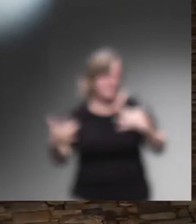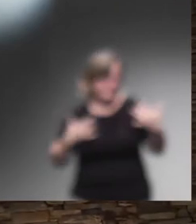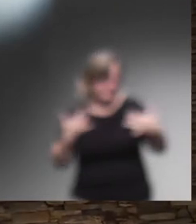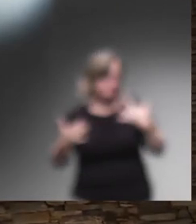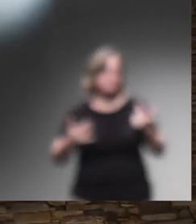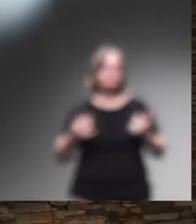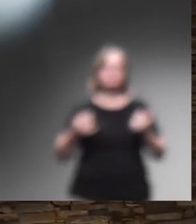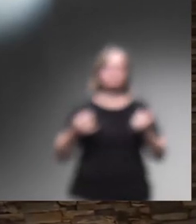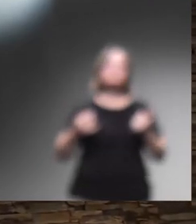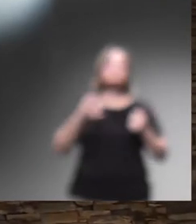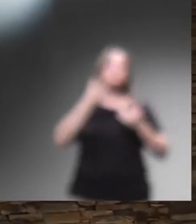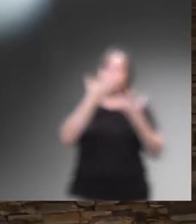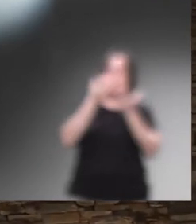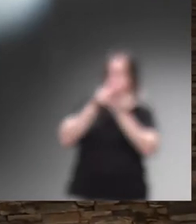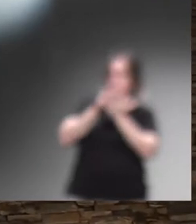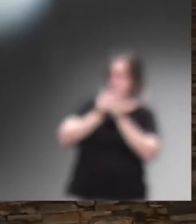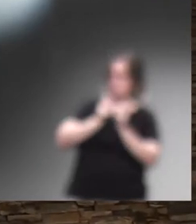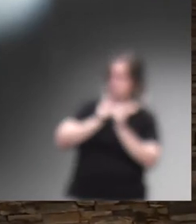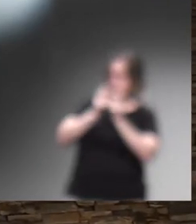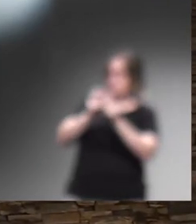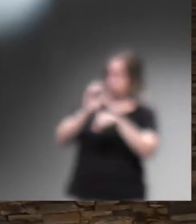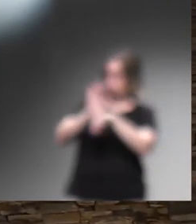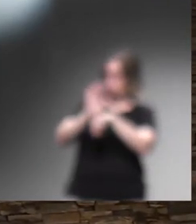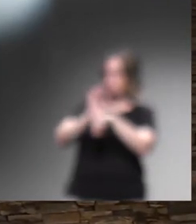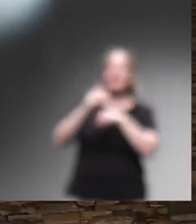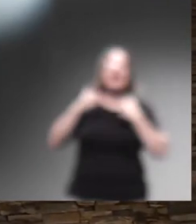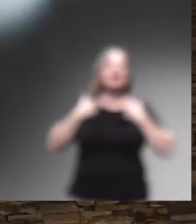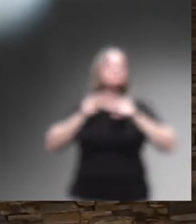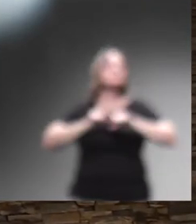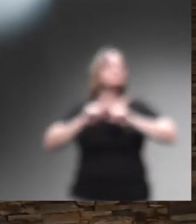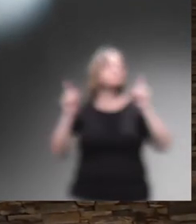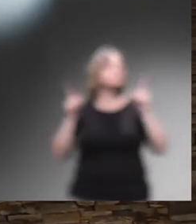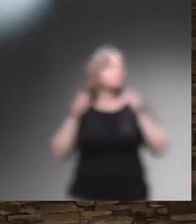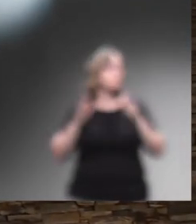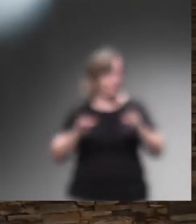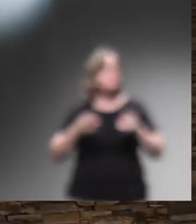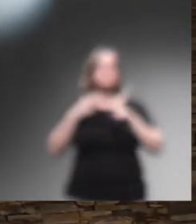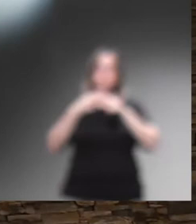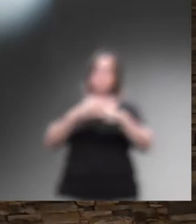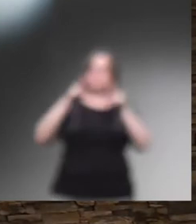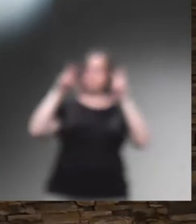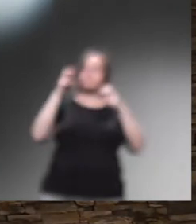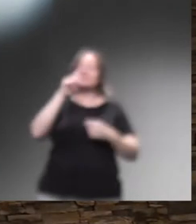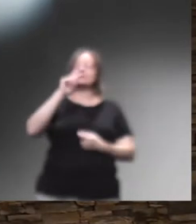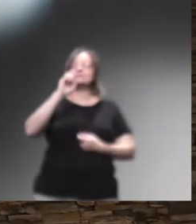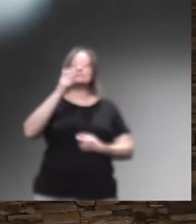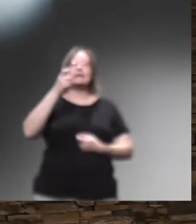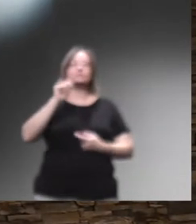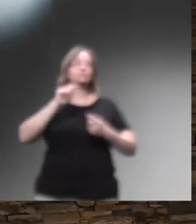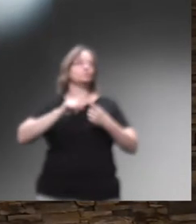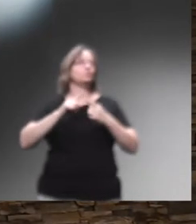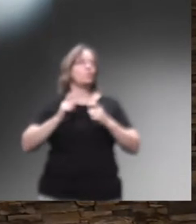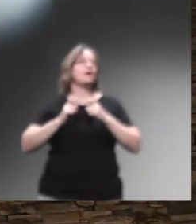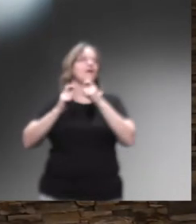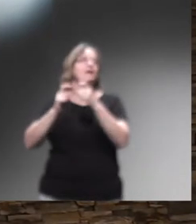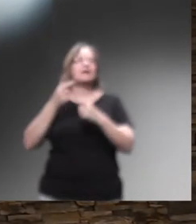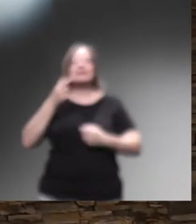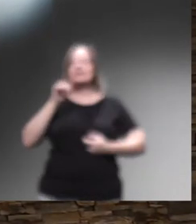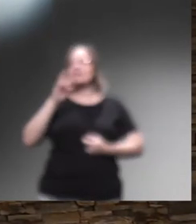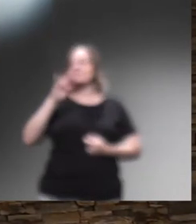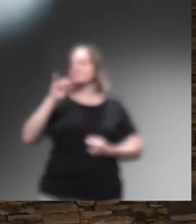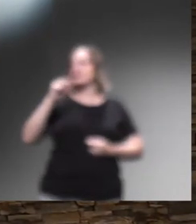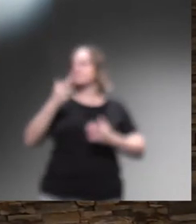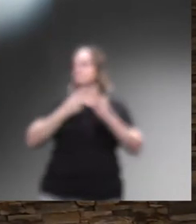or your tithes to the church, and that's through a text-to-giving program. Now, for me at least, I was looking through